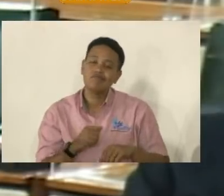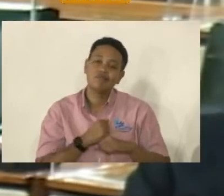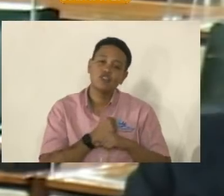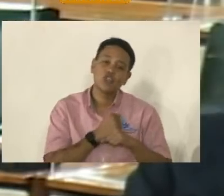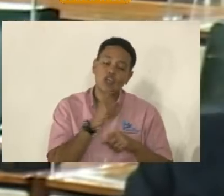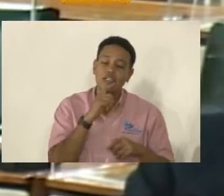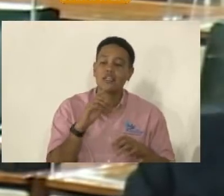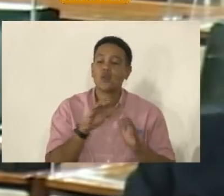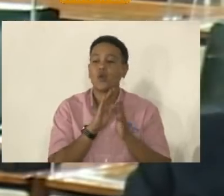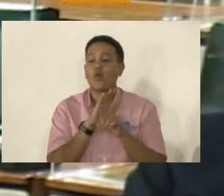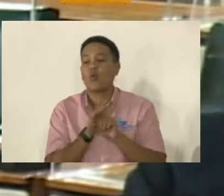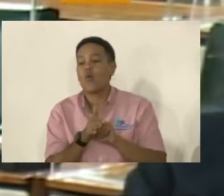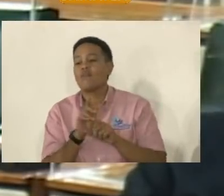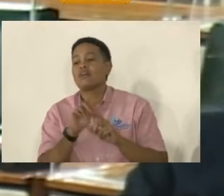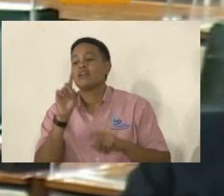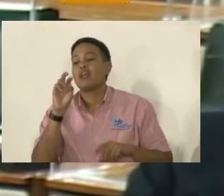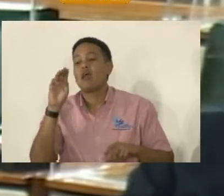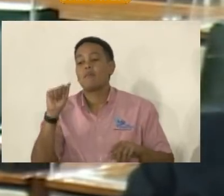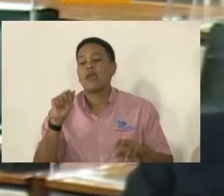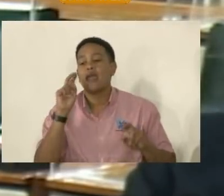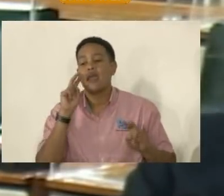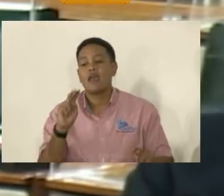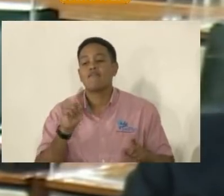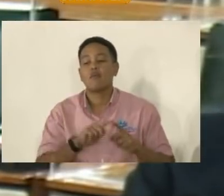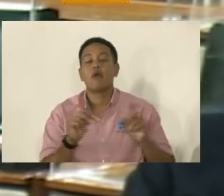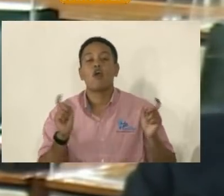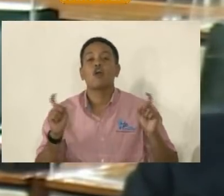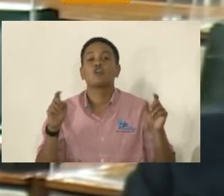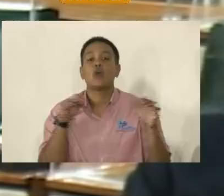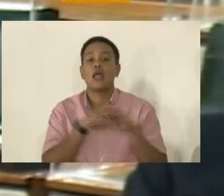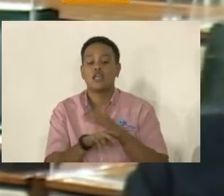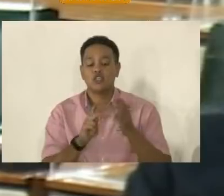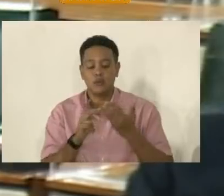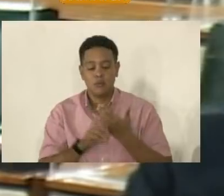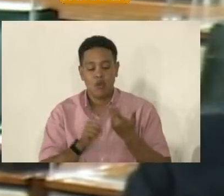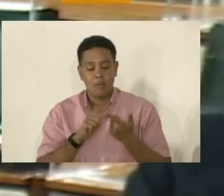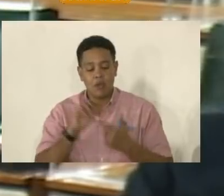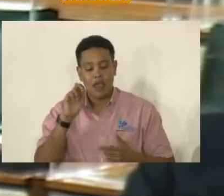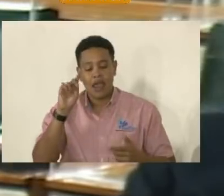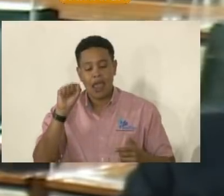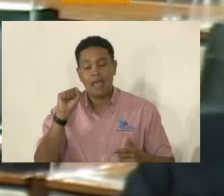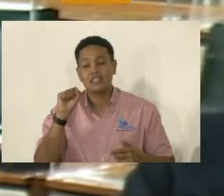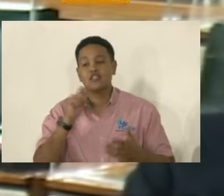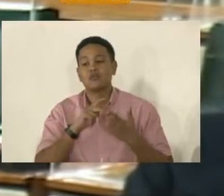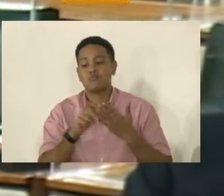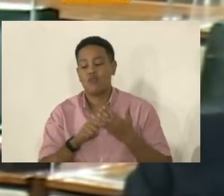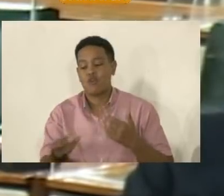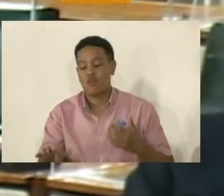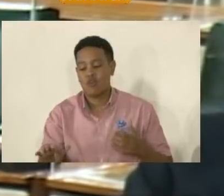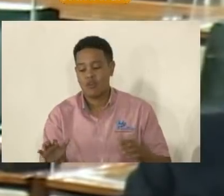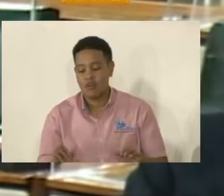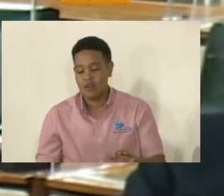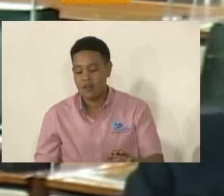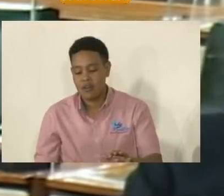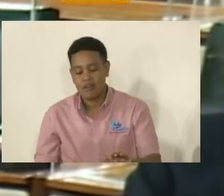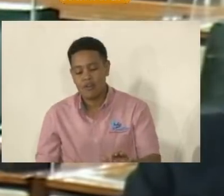enforcement, the Controlled Reentry Program, and the ENDS program. And no, Mr. President, it's not as long as it sounds.